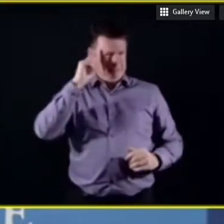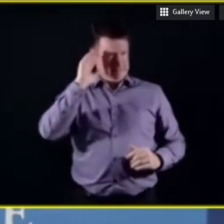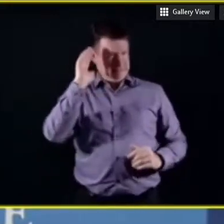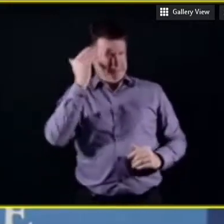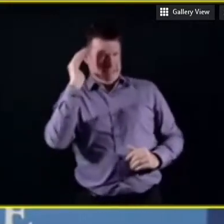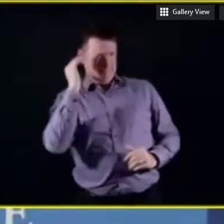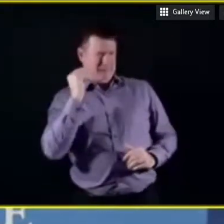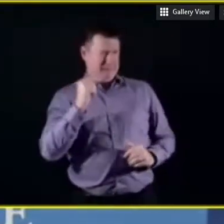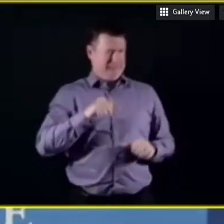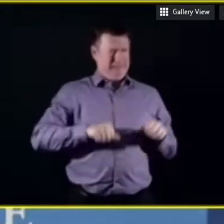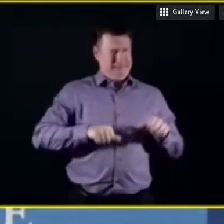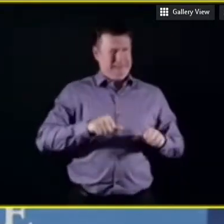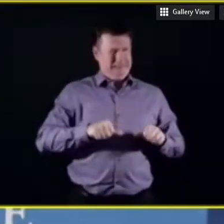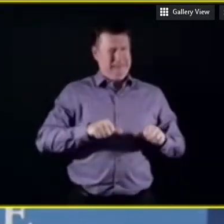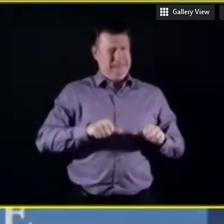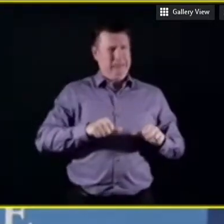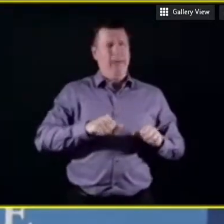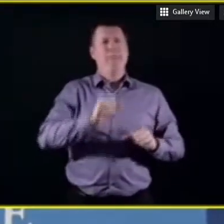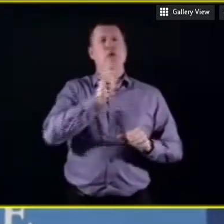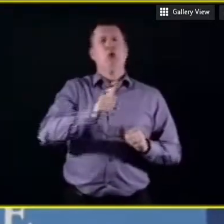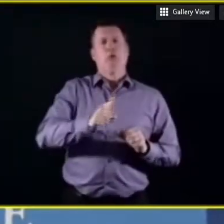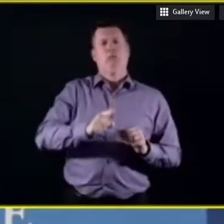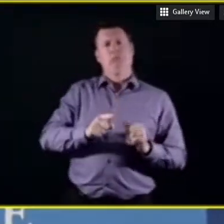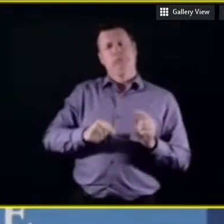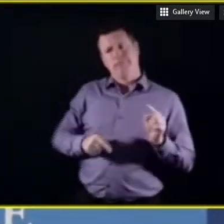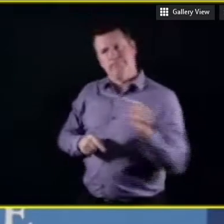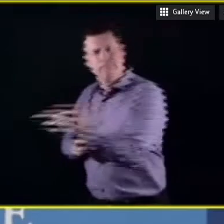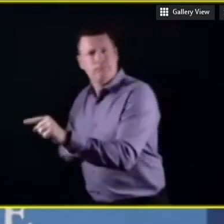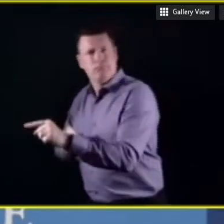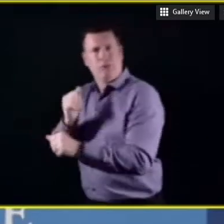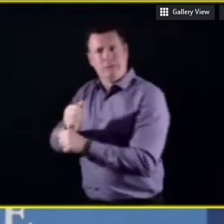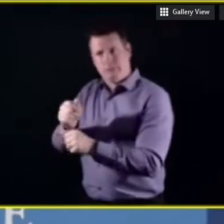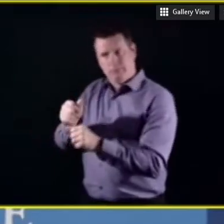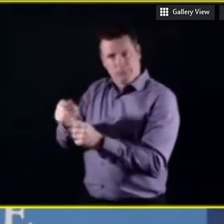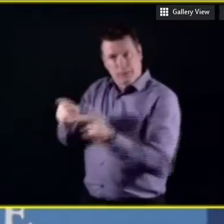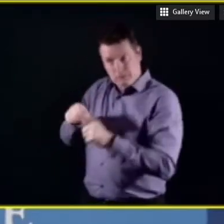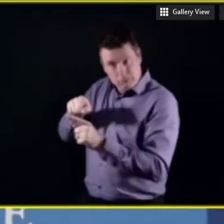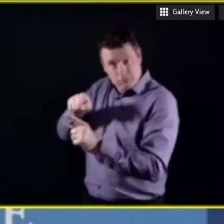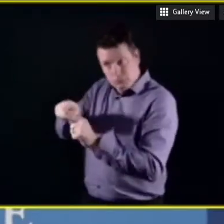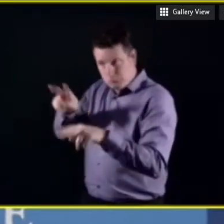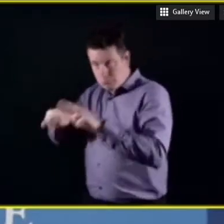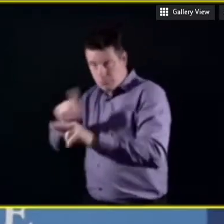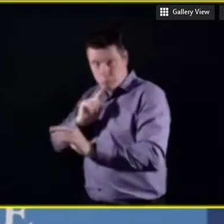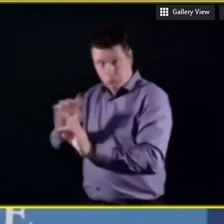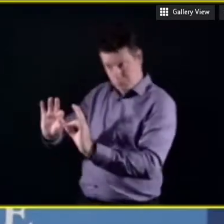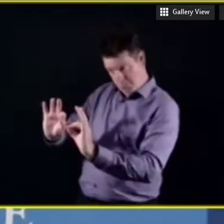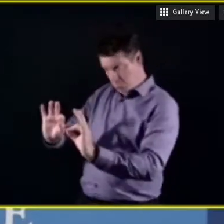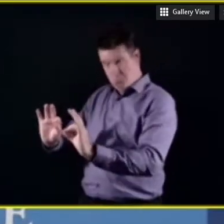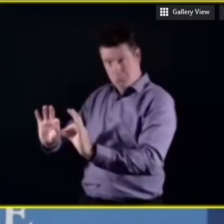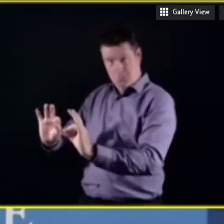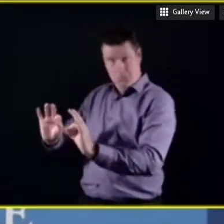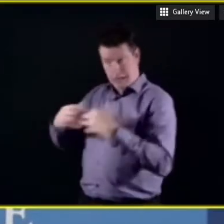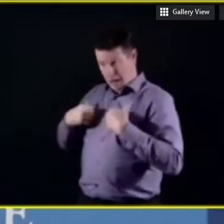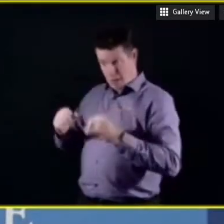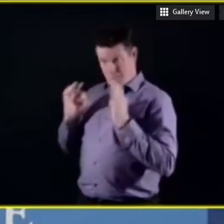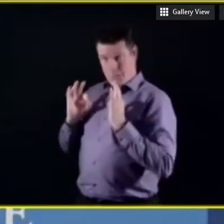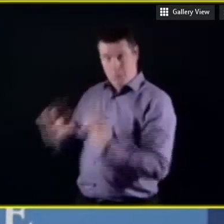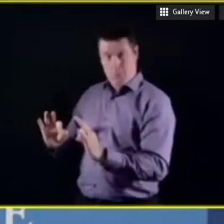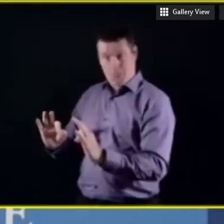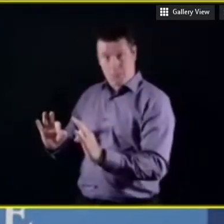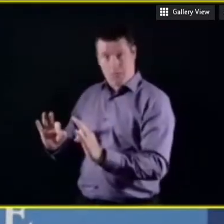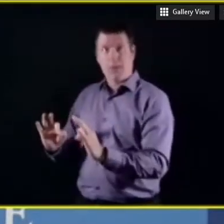is coordinated and reported back to the particular primary care office of that patient by the